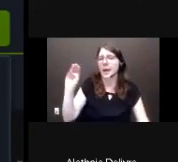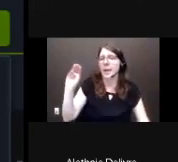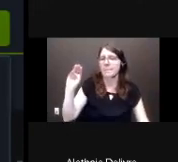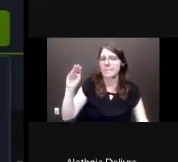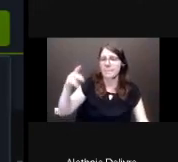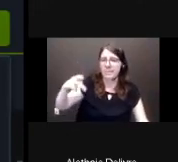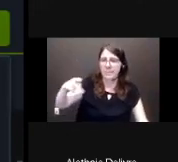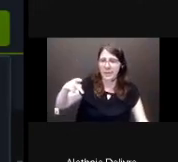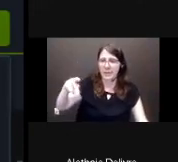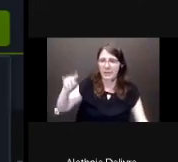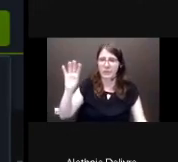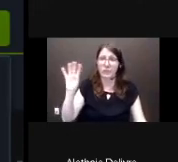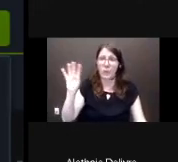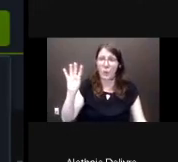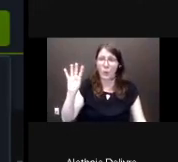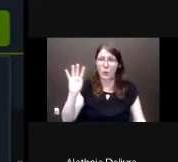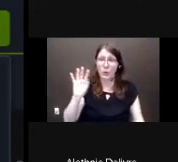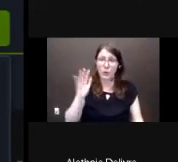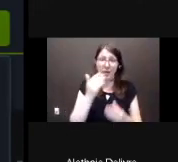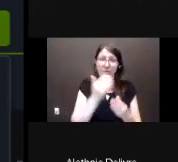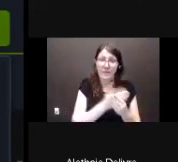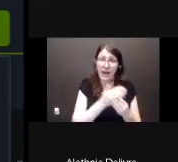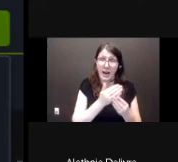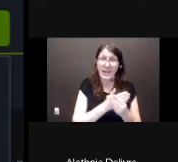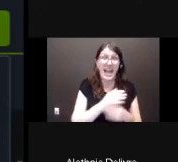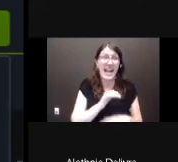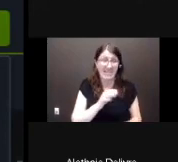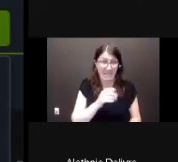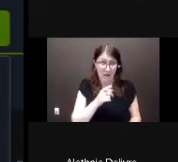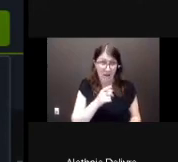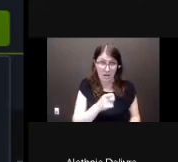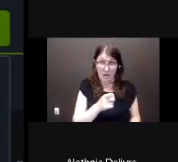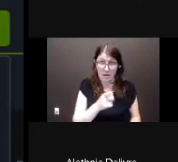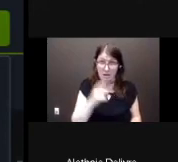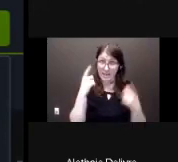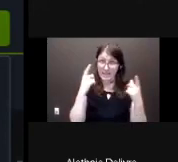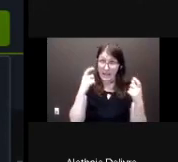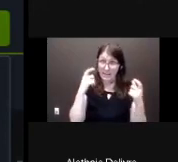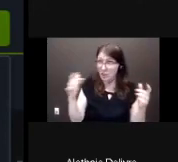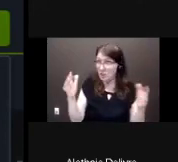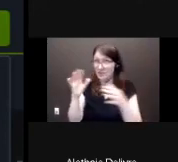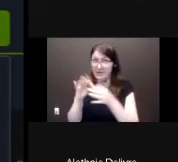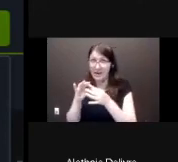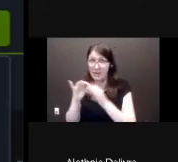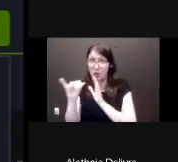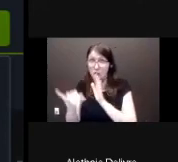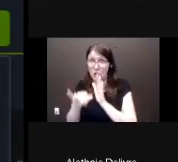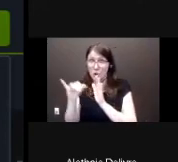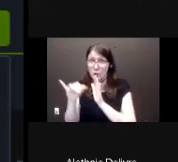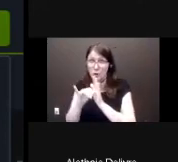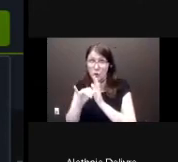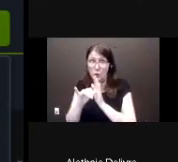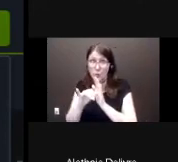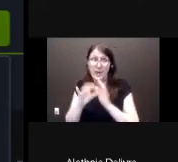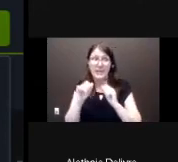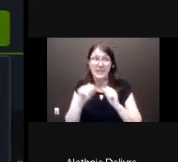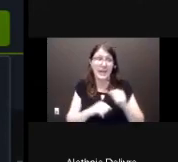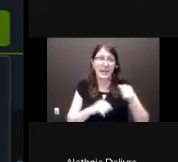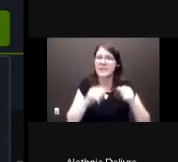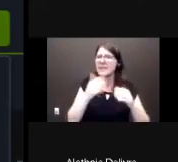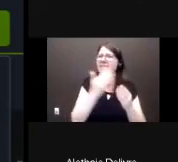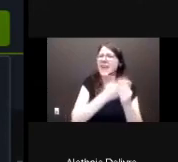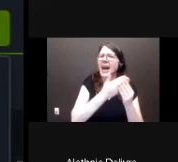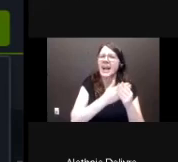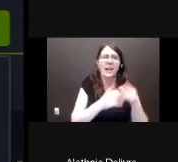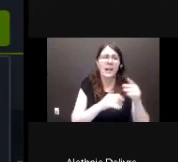you connect it directly to your YouTube, you can simply upload to your YouTube right from here, or your Google Drive. So once the